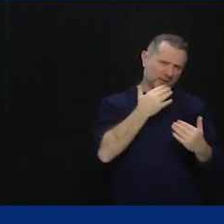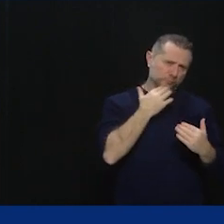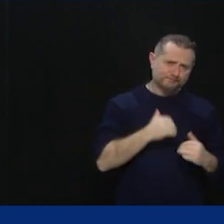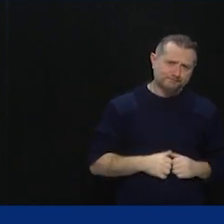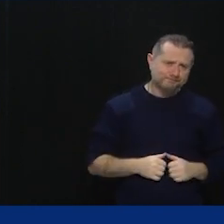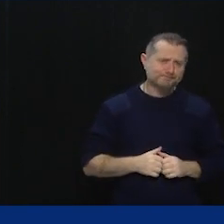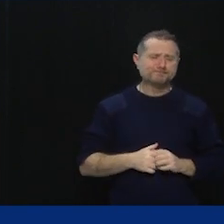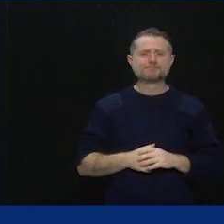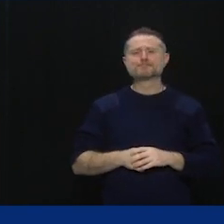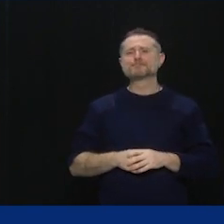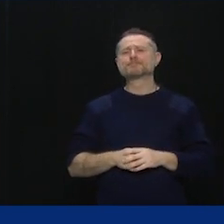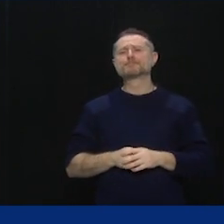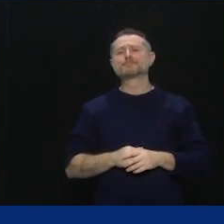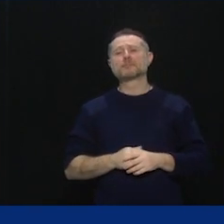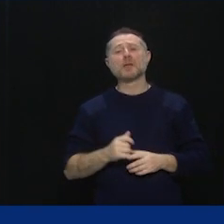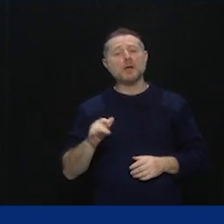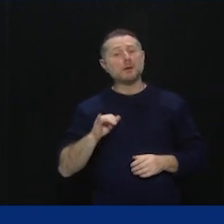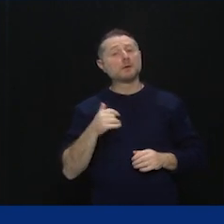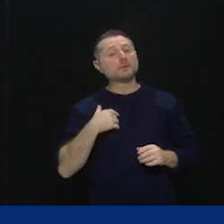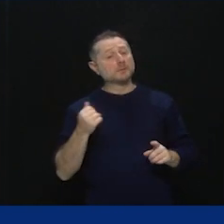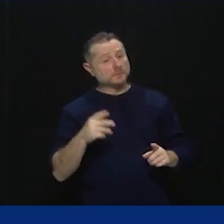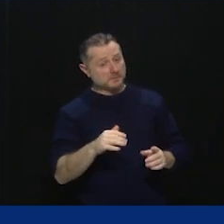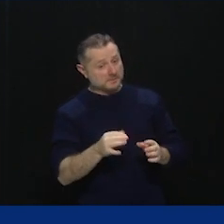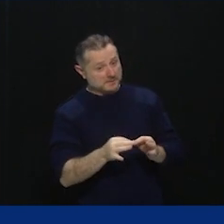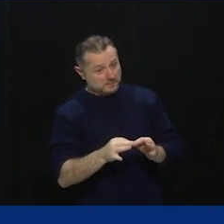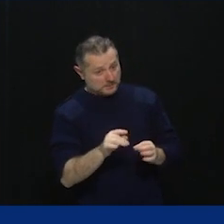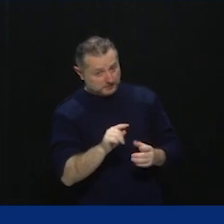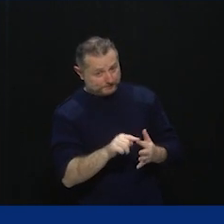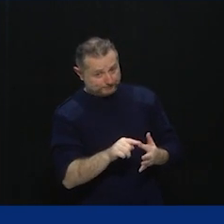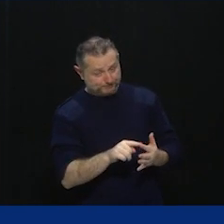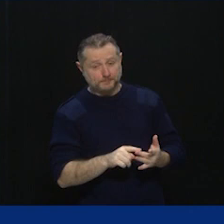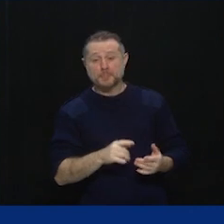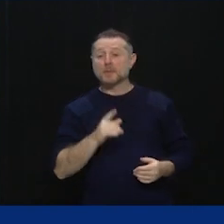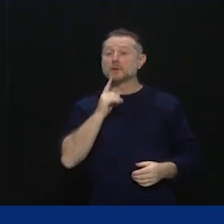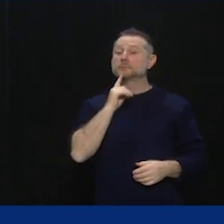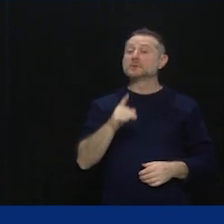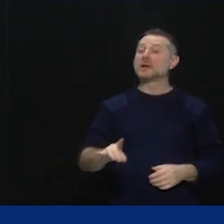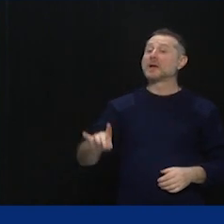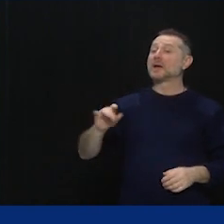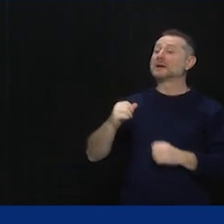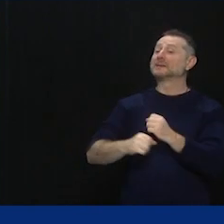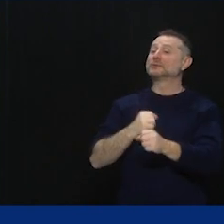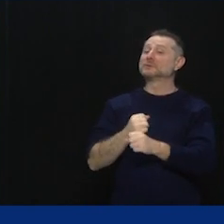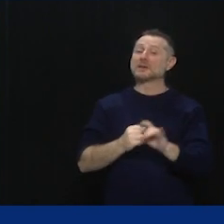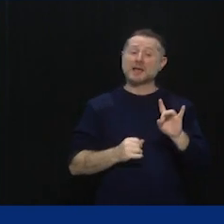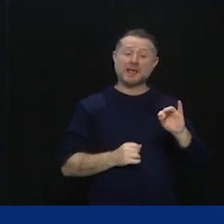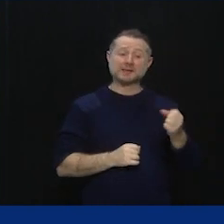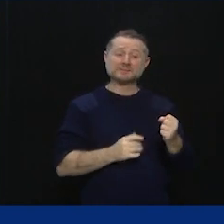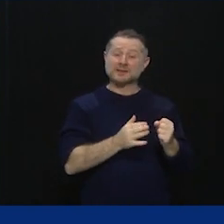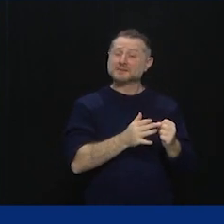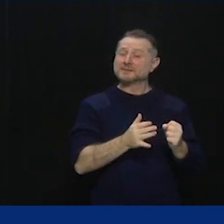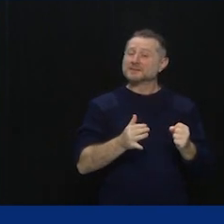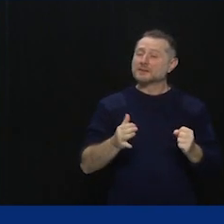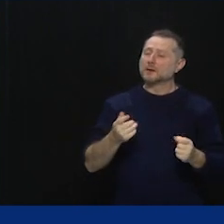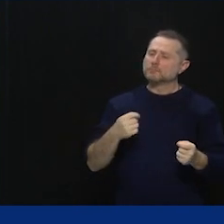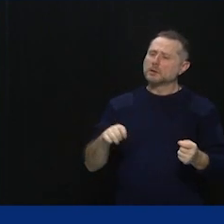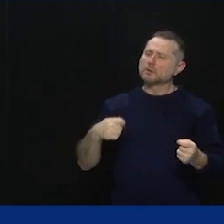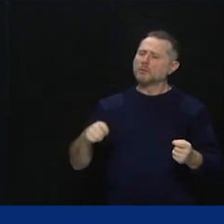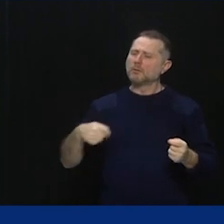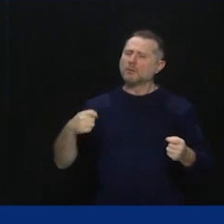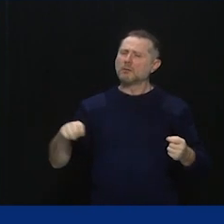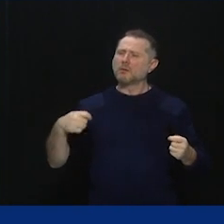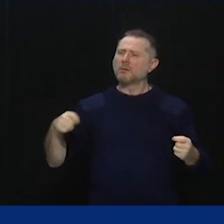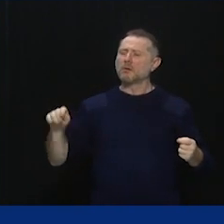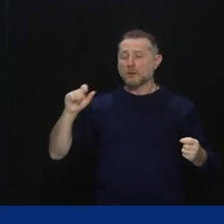But as I said, this from the late 80s and through the decades and through many administrations, it was a town initiative driven by local